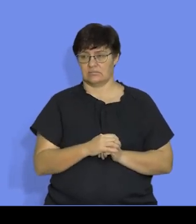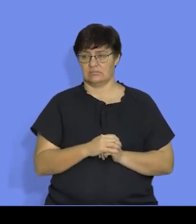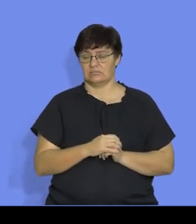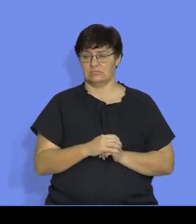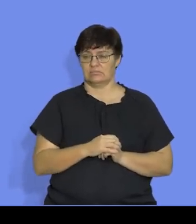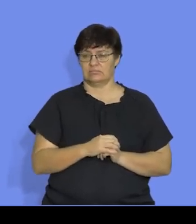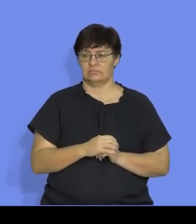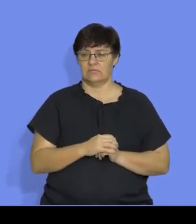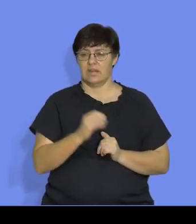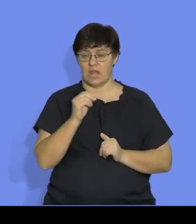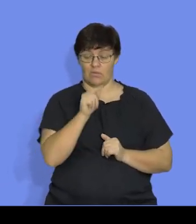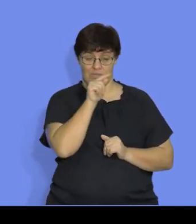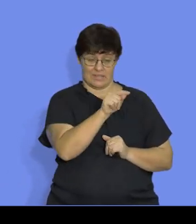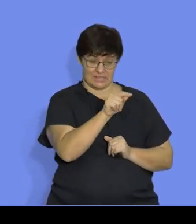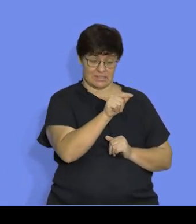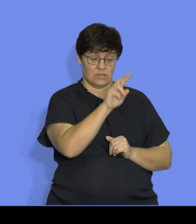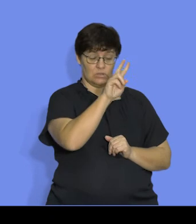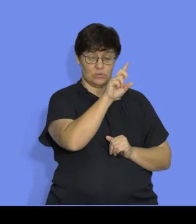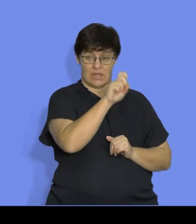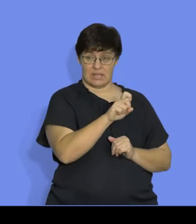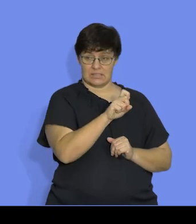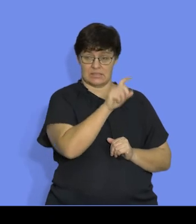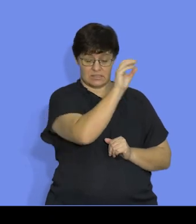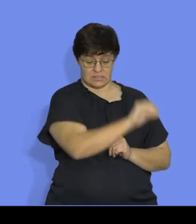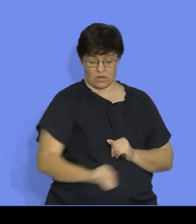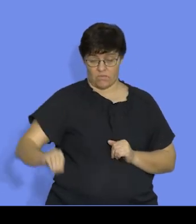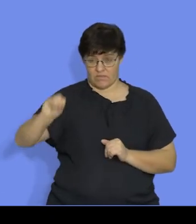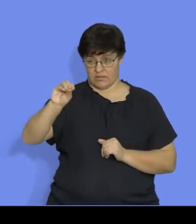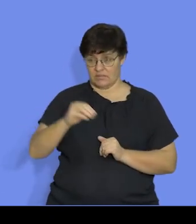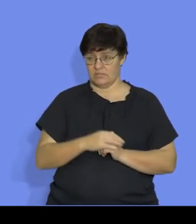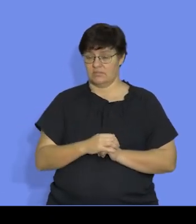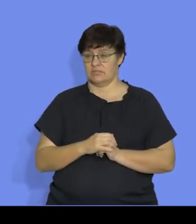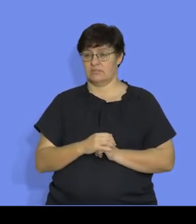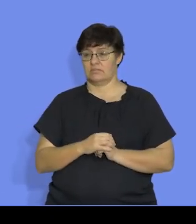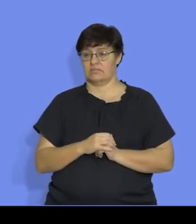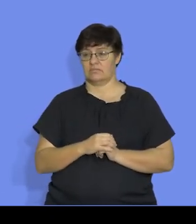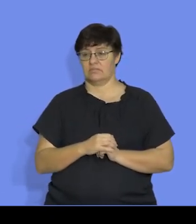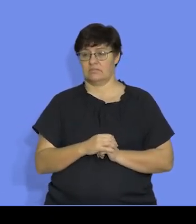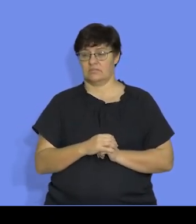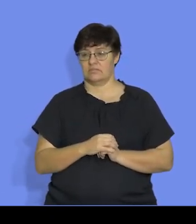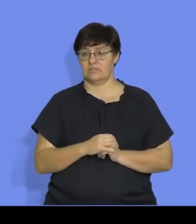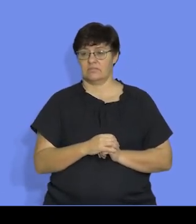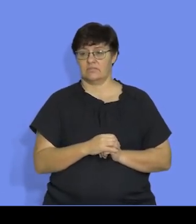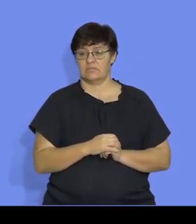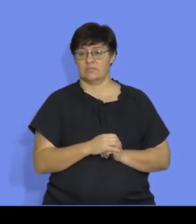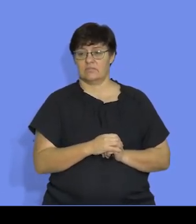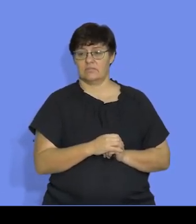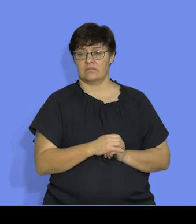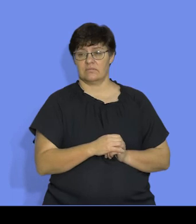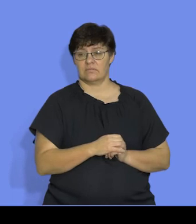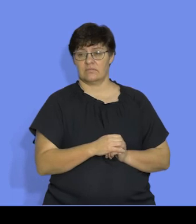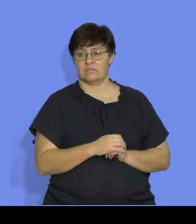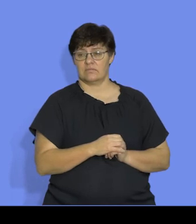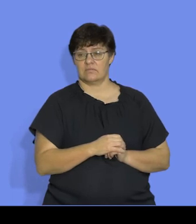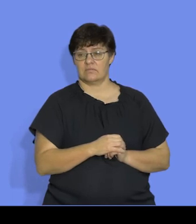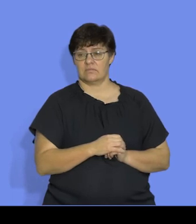16x. I'm now going to take this 2x over, or the y over rather. Let me